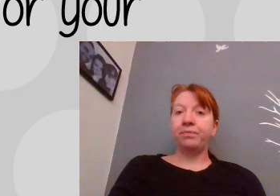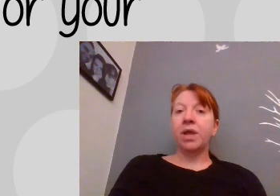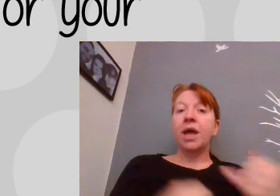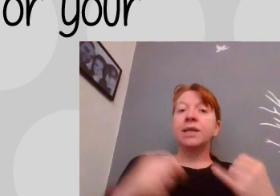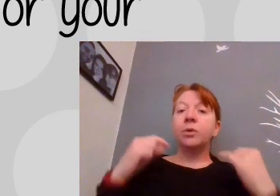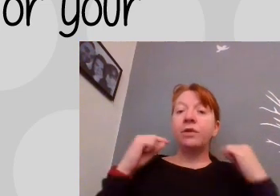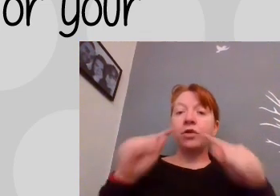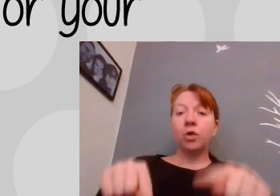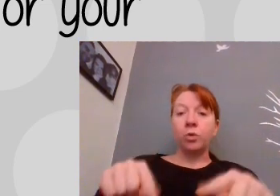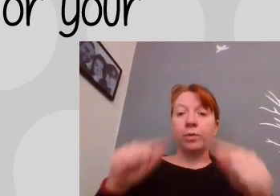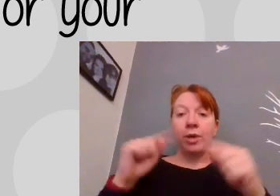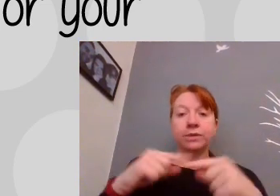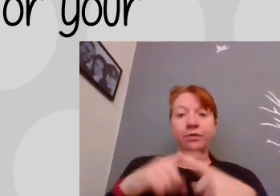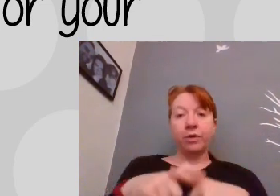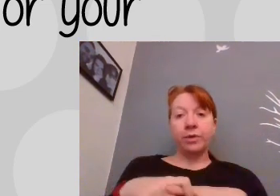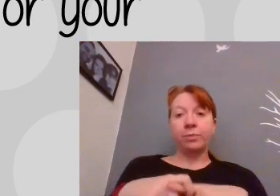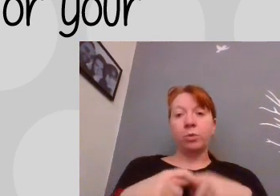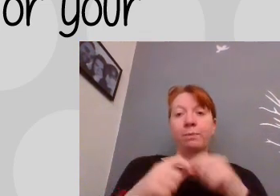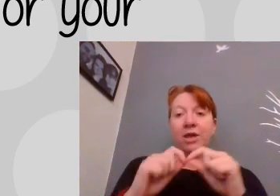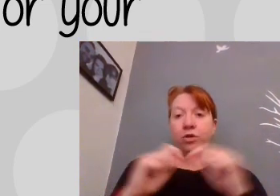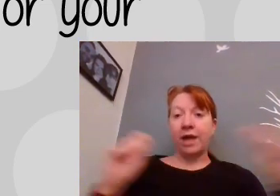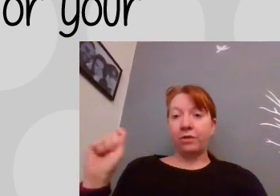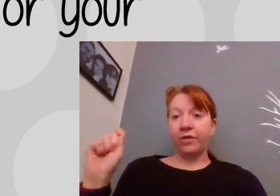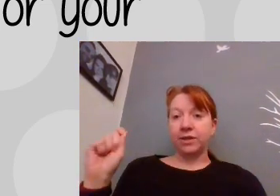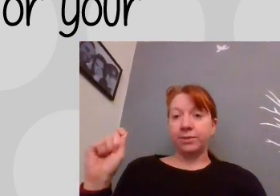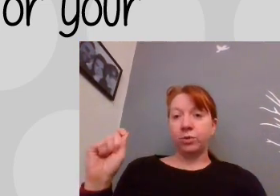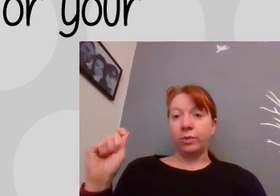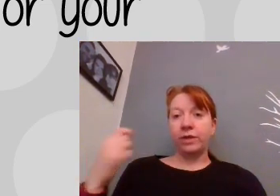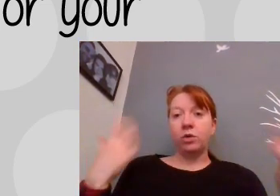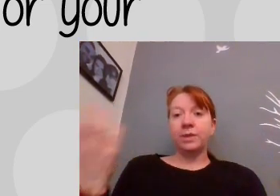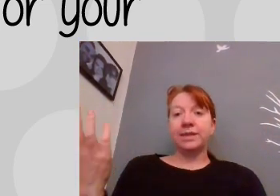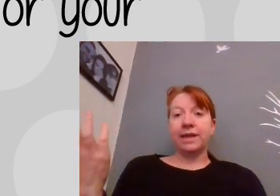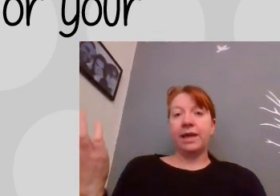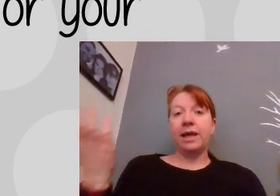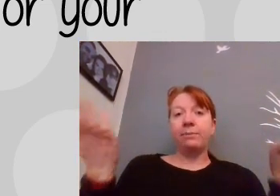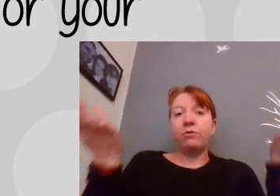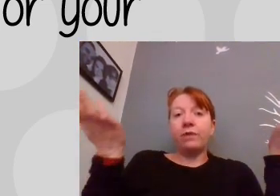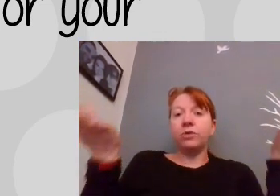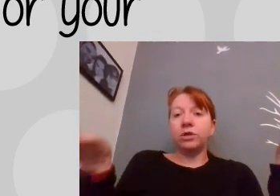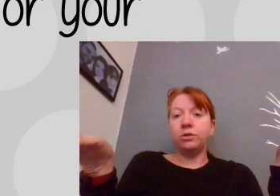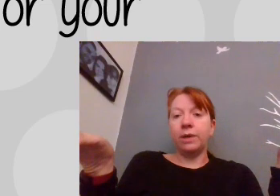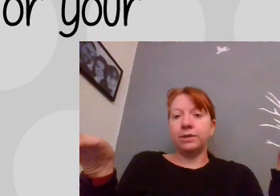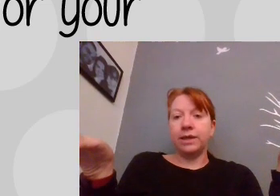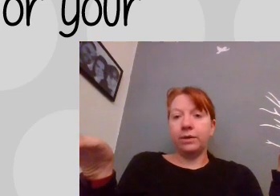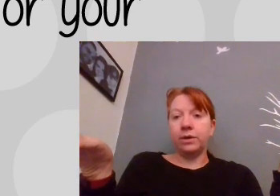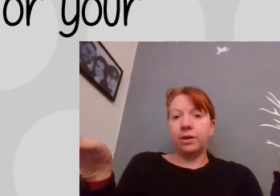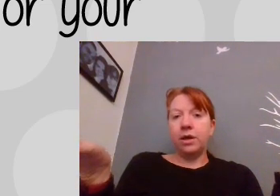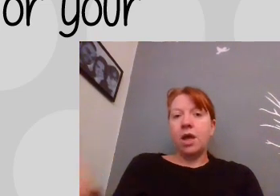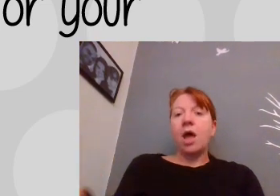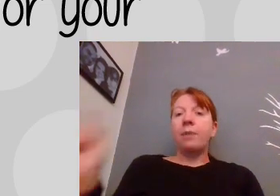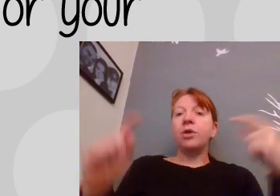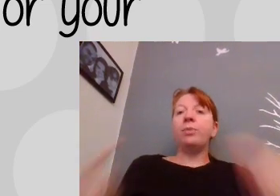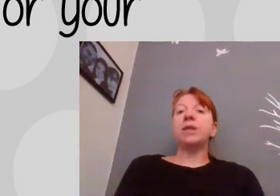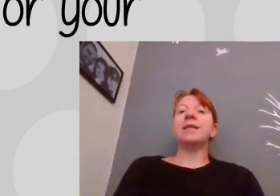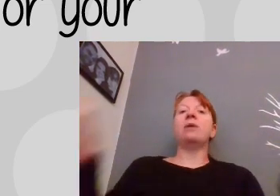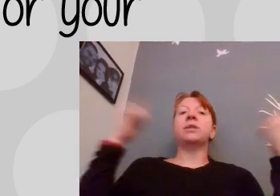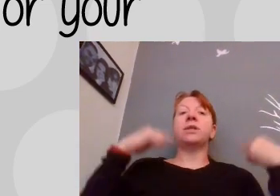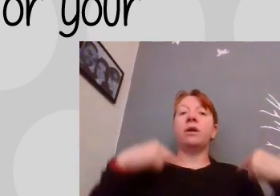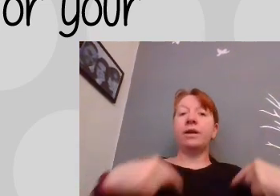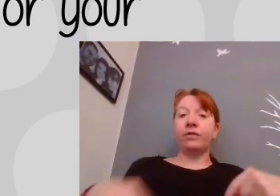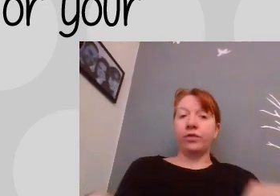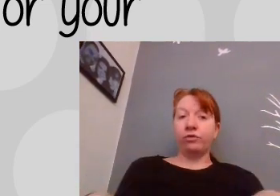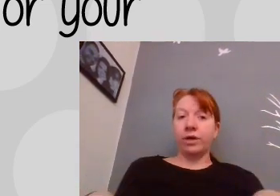as well. So if you, the person throwing the ball, measured how fast the ball went, you would say it travelled at 2 miles an hour. But the